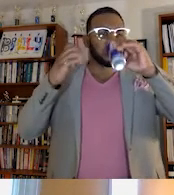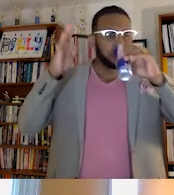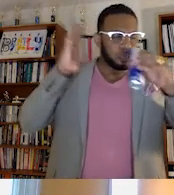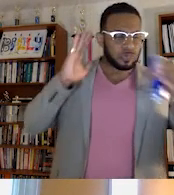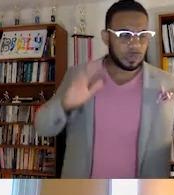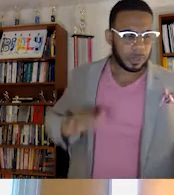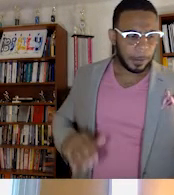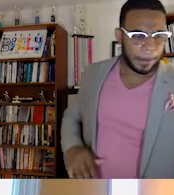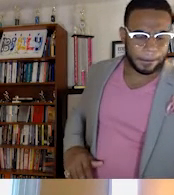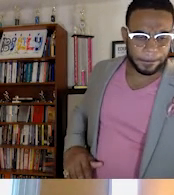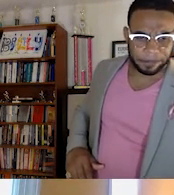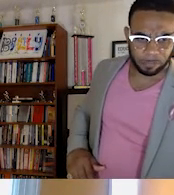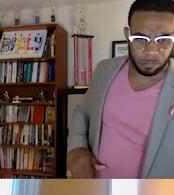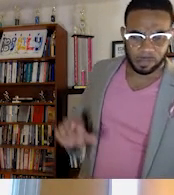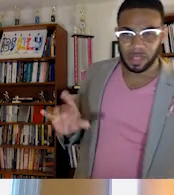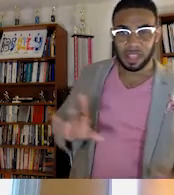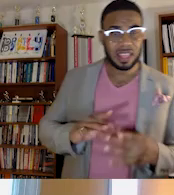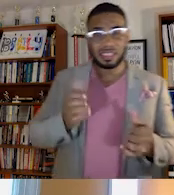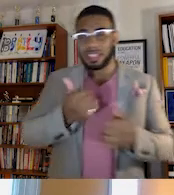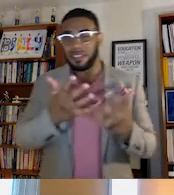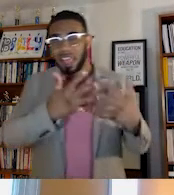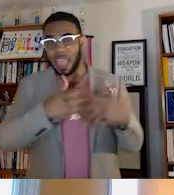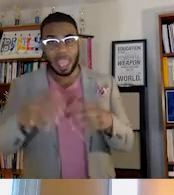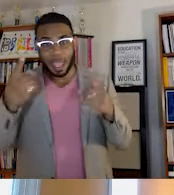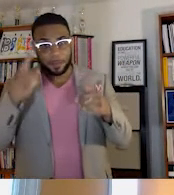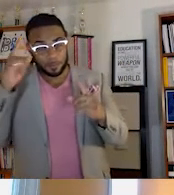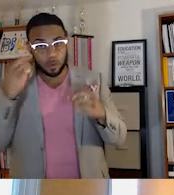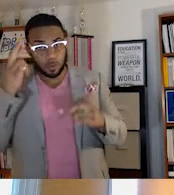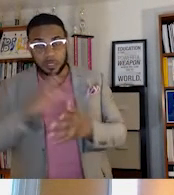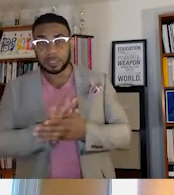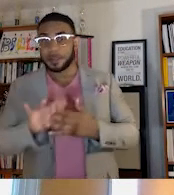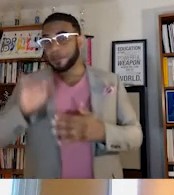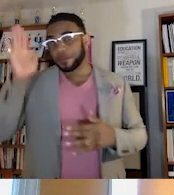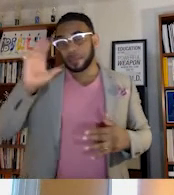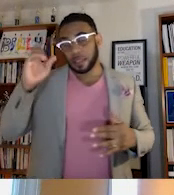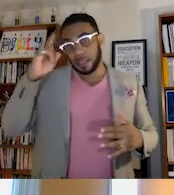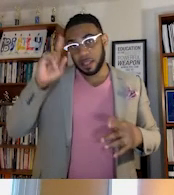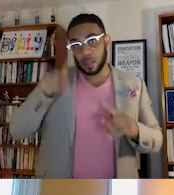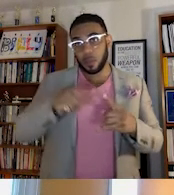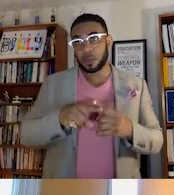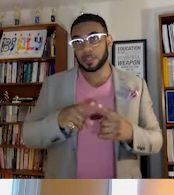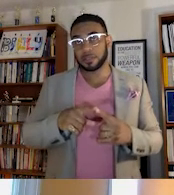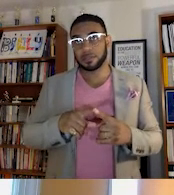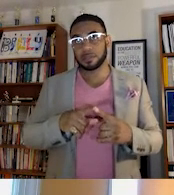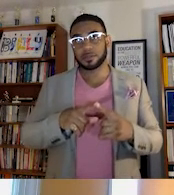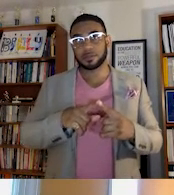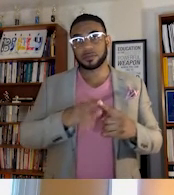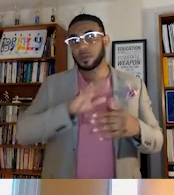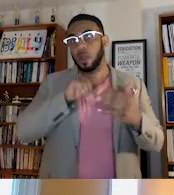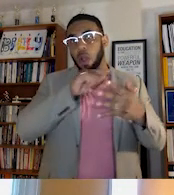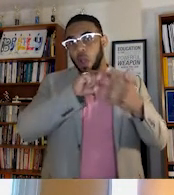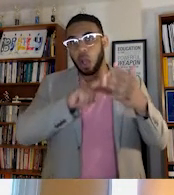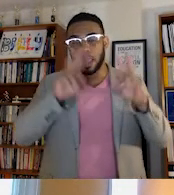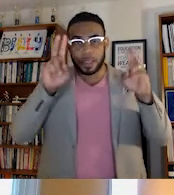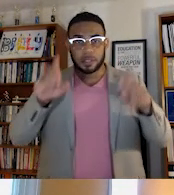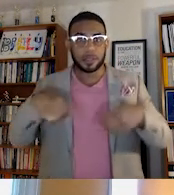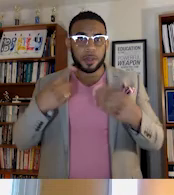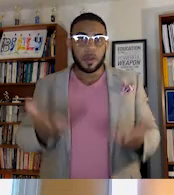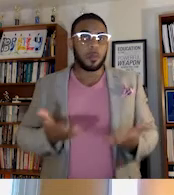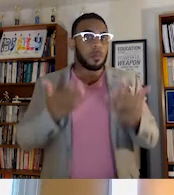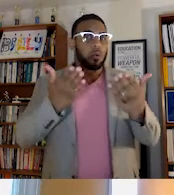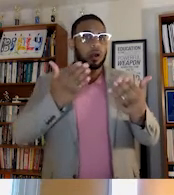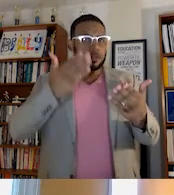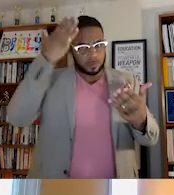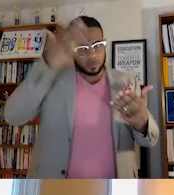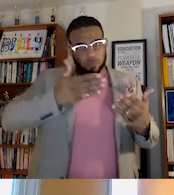past, they say everything happens for a reason. And in the past, I think when all of these issues have been brought to